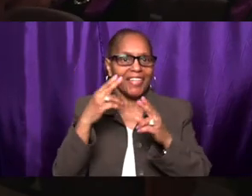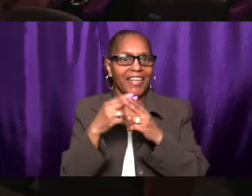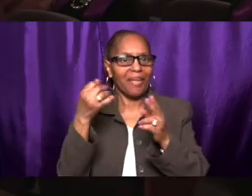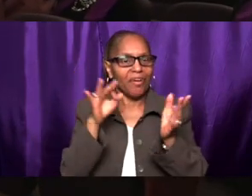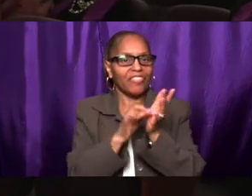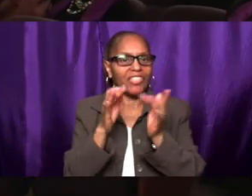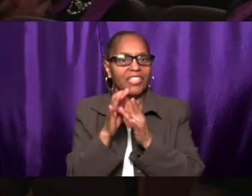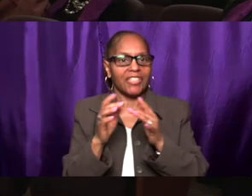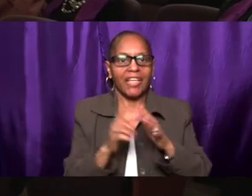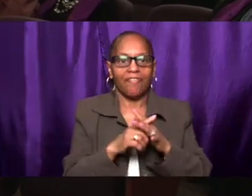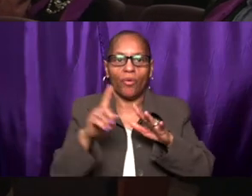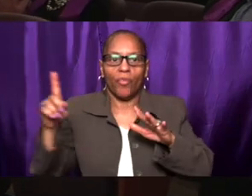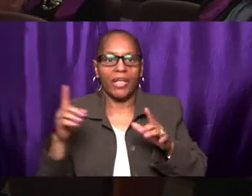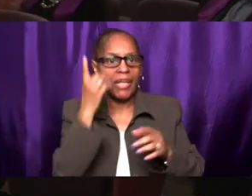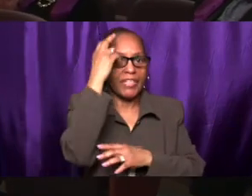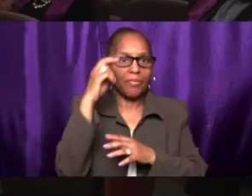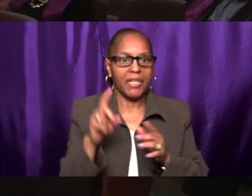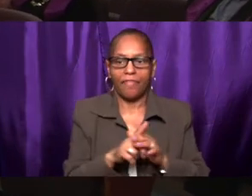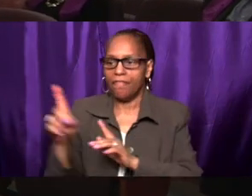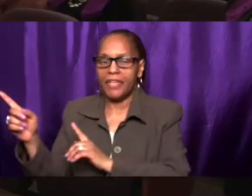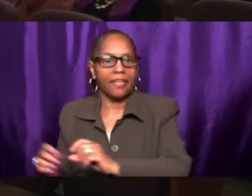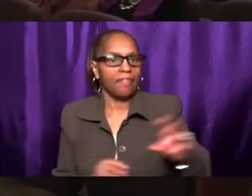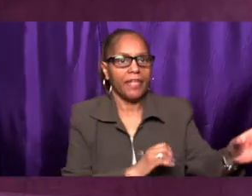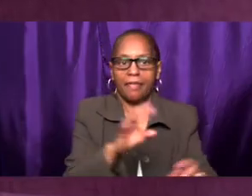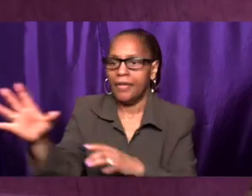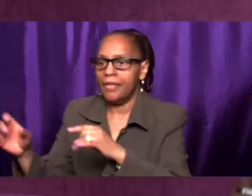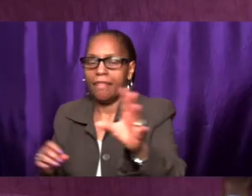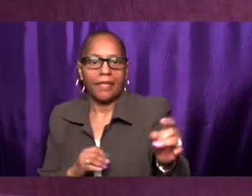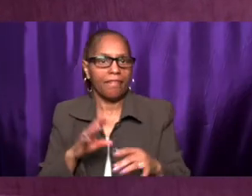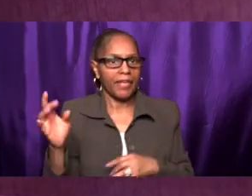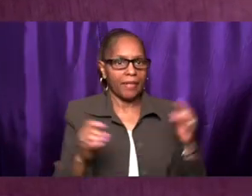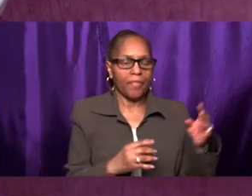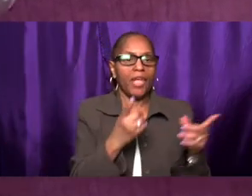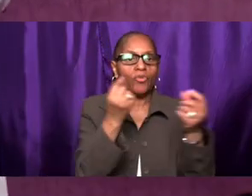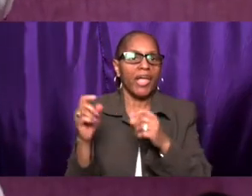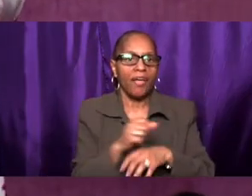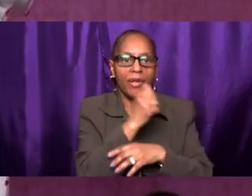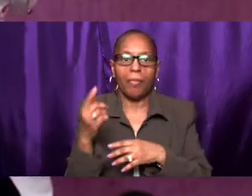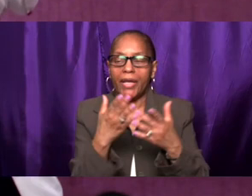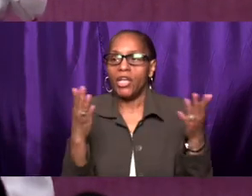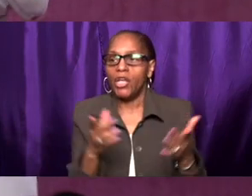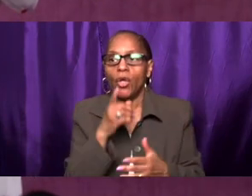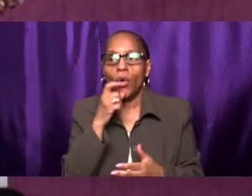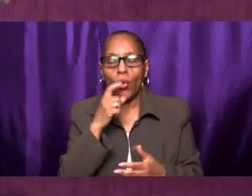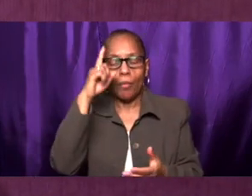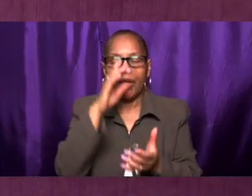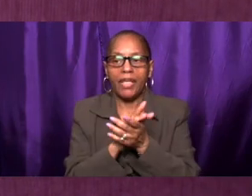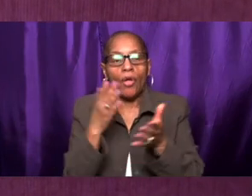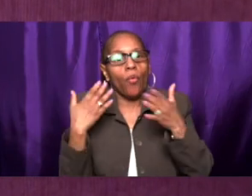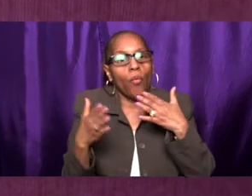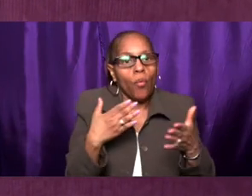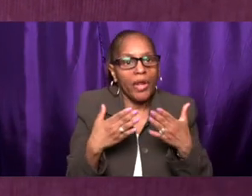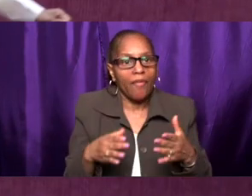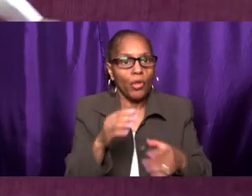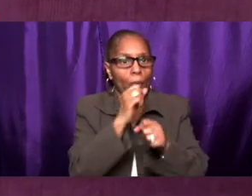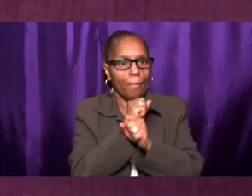it has to flee and it has to be done with. And do I have anybody in here in the balcony who believes that whatever you bind on